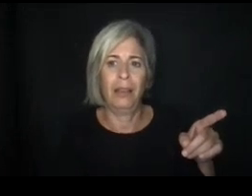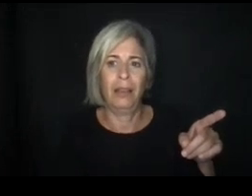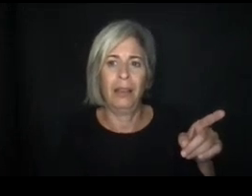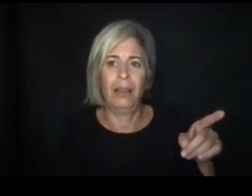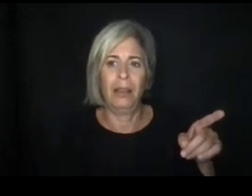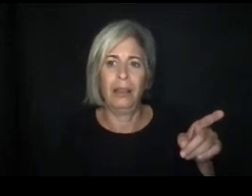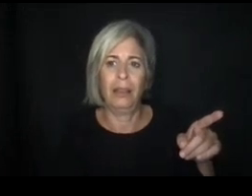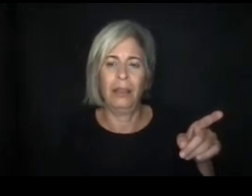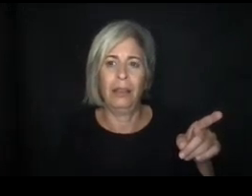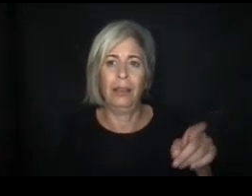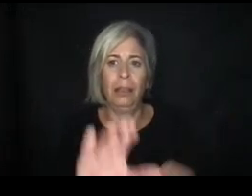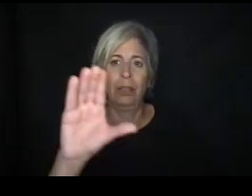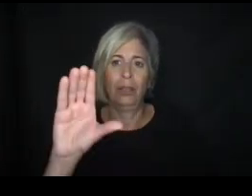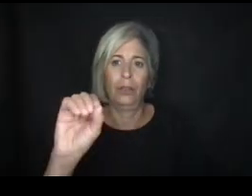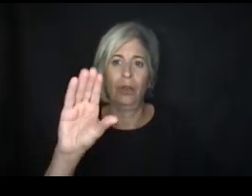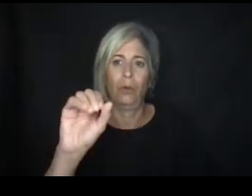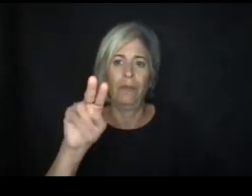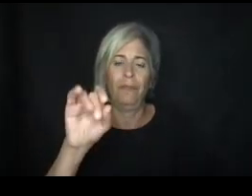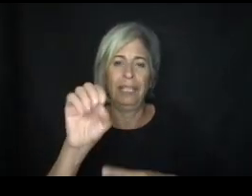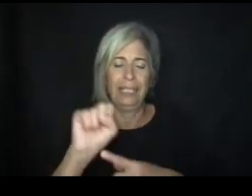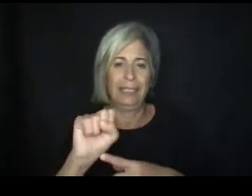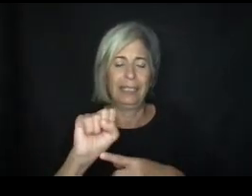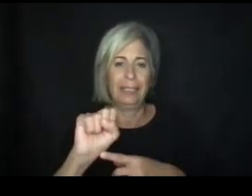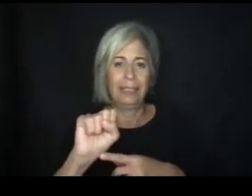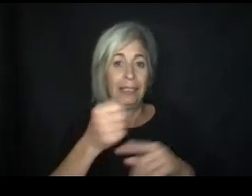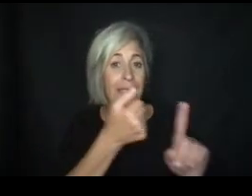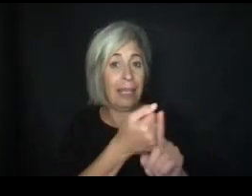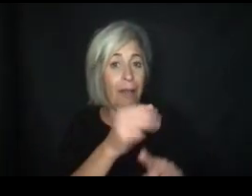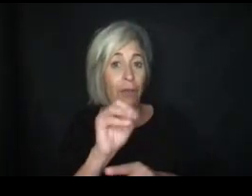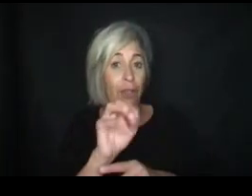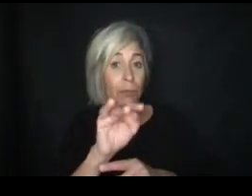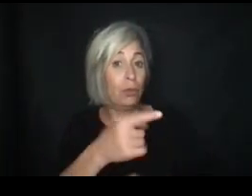her. You were self-muted.